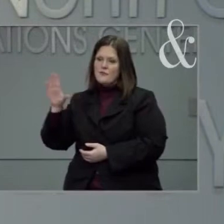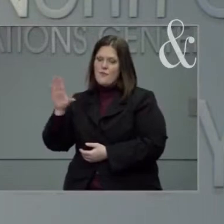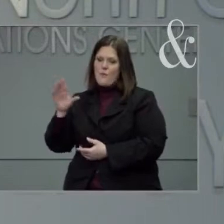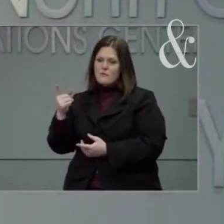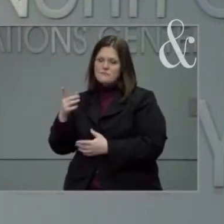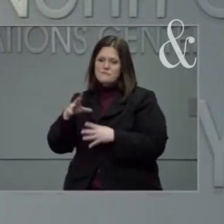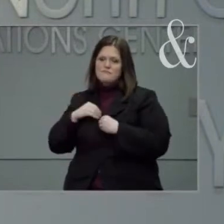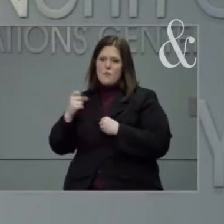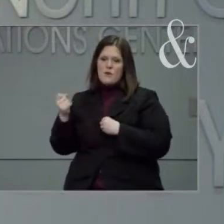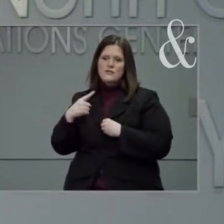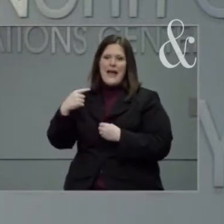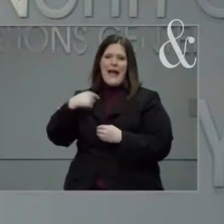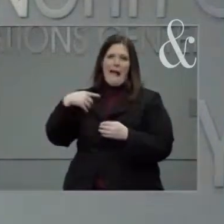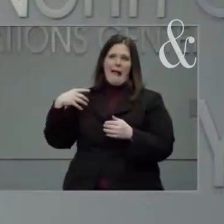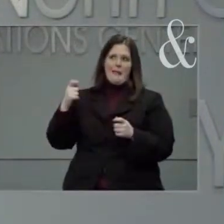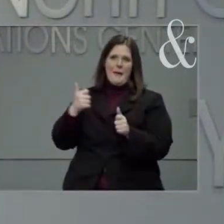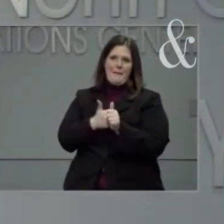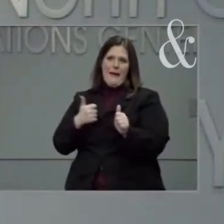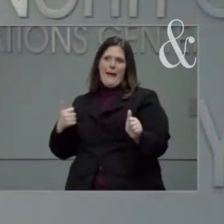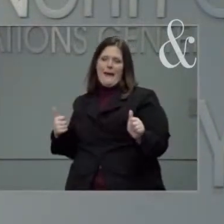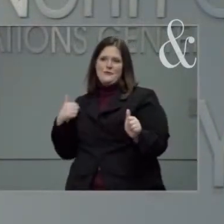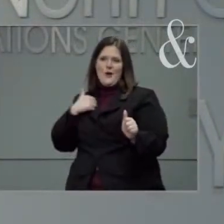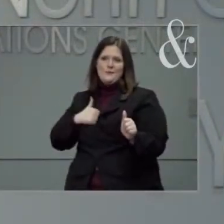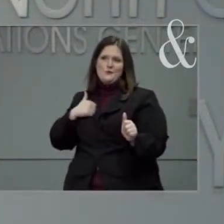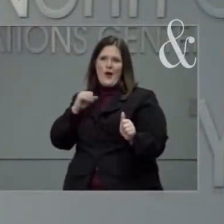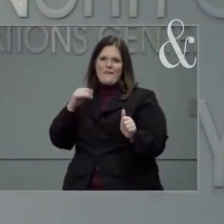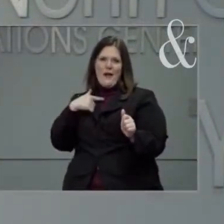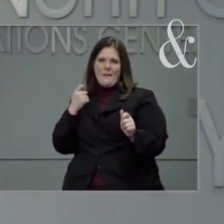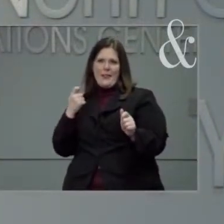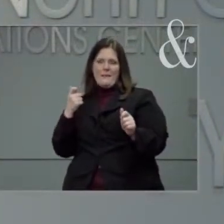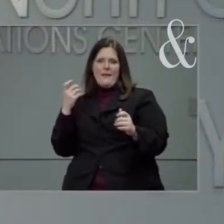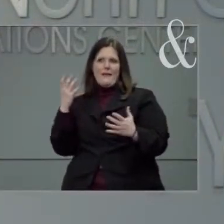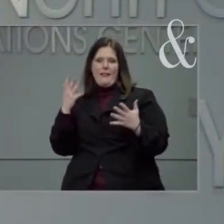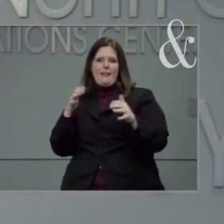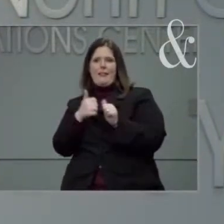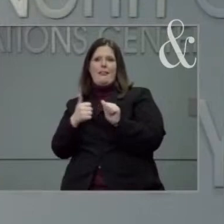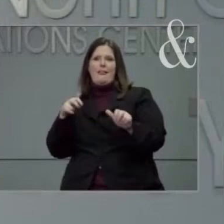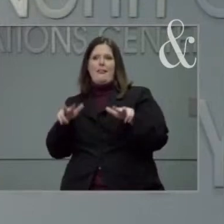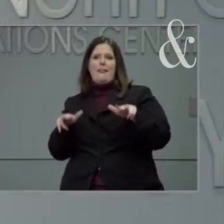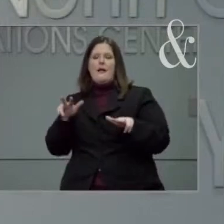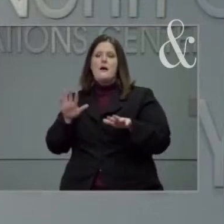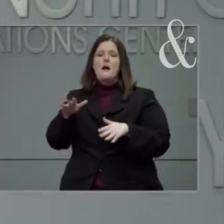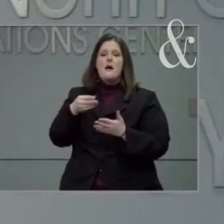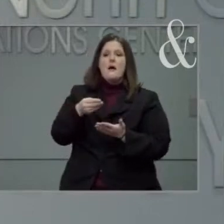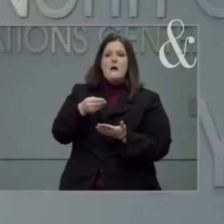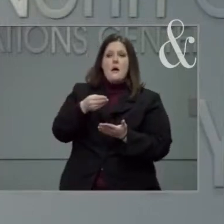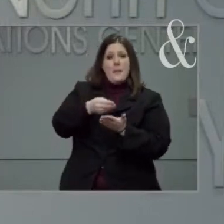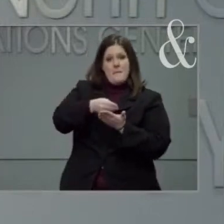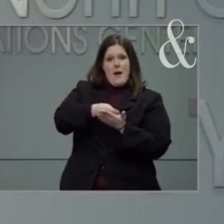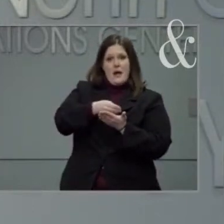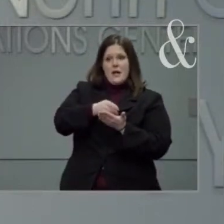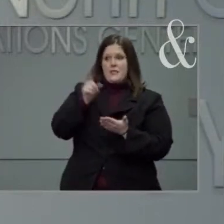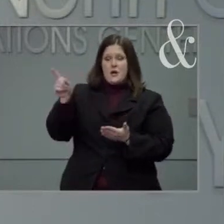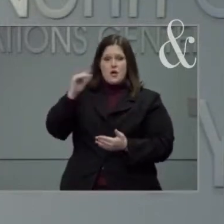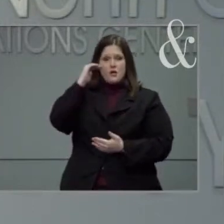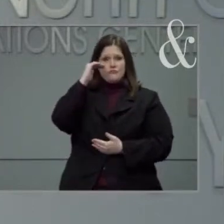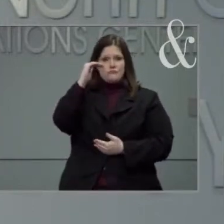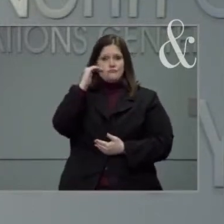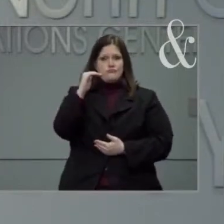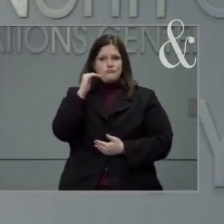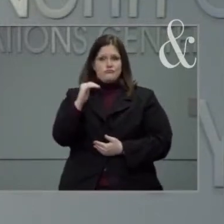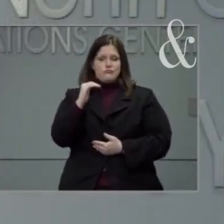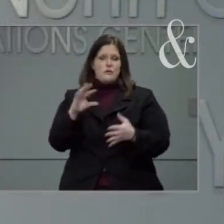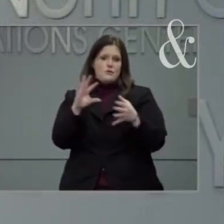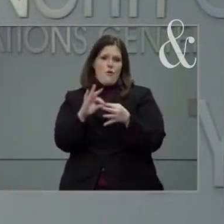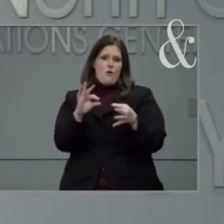into this call very late and we'll have to catch up. So forgive me if I'm trotting over old ground here. But the money laid out in this press release that's come over, including